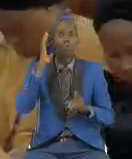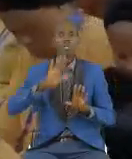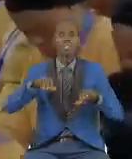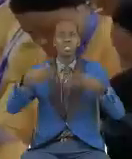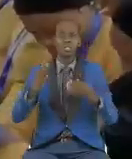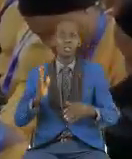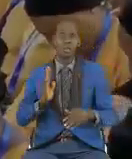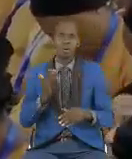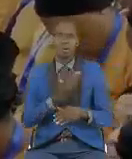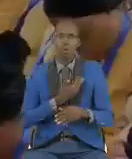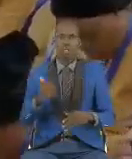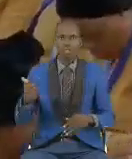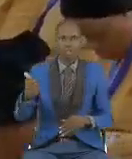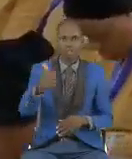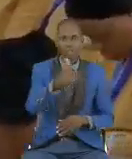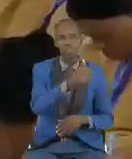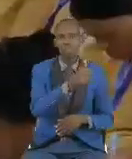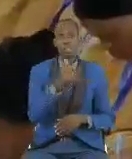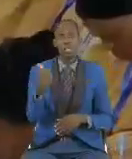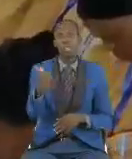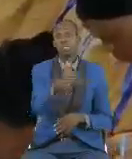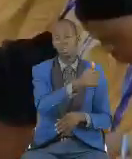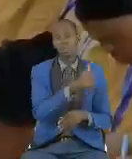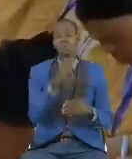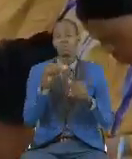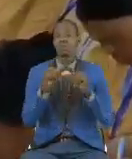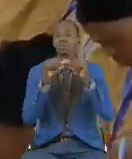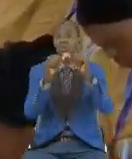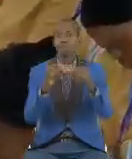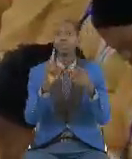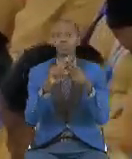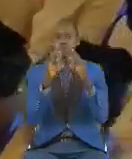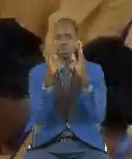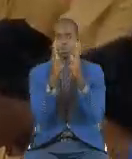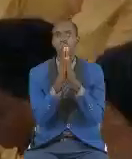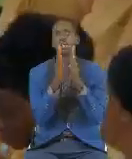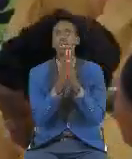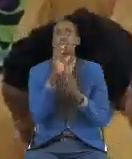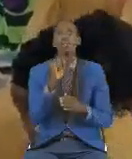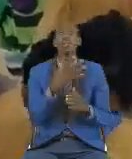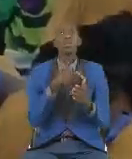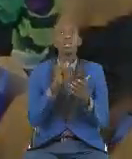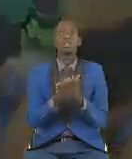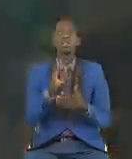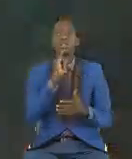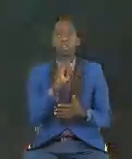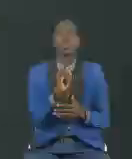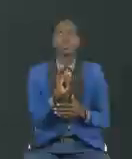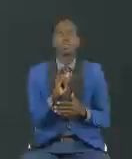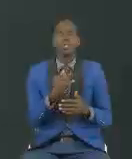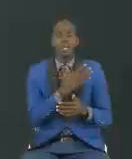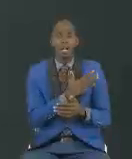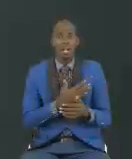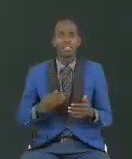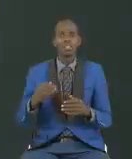ourselves continually to prayer. You see their commitment? That's why they had the success they had. And if we're going